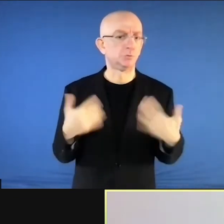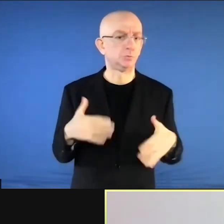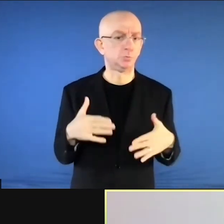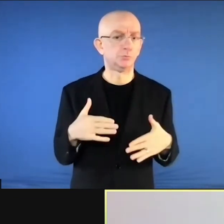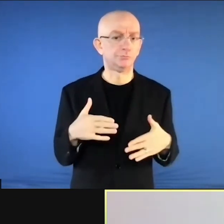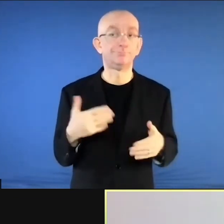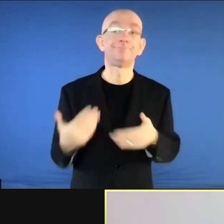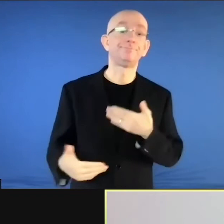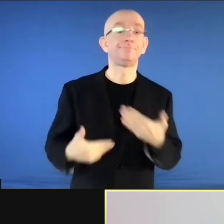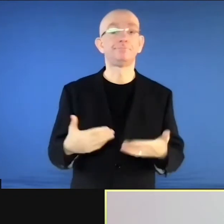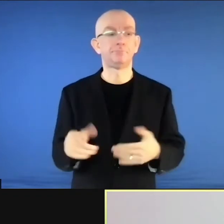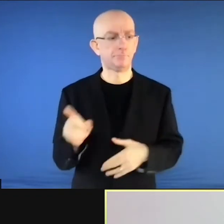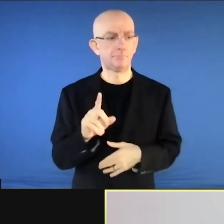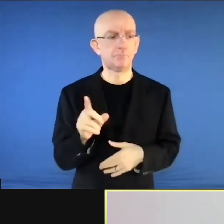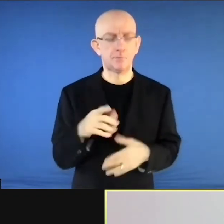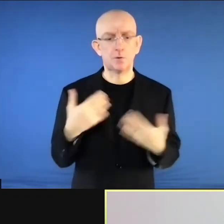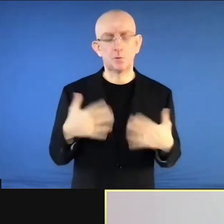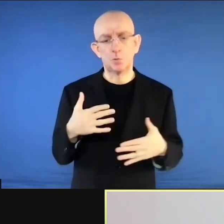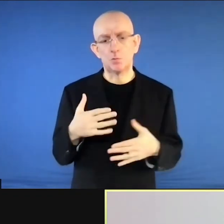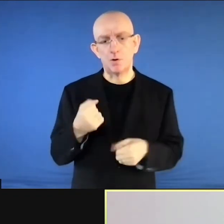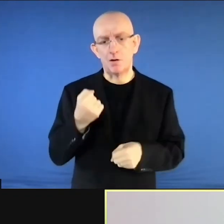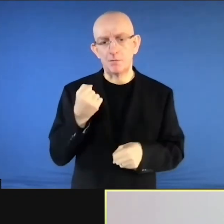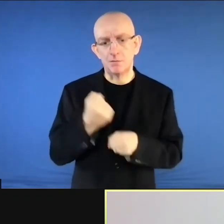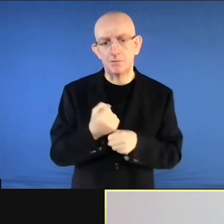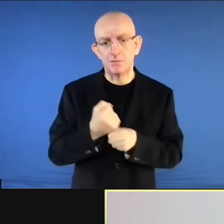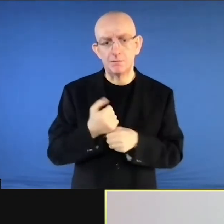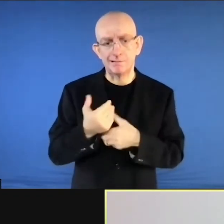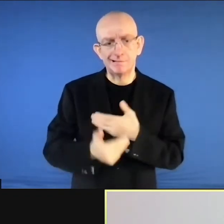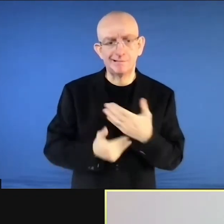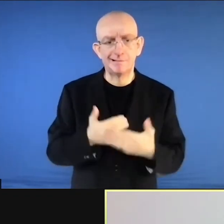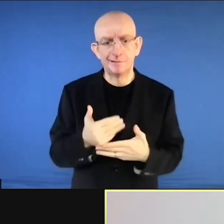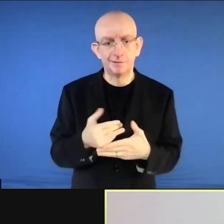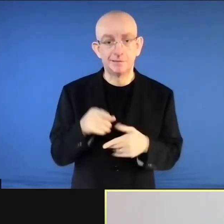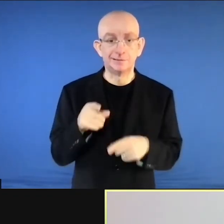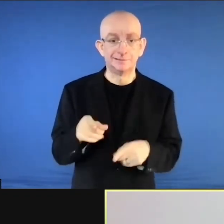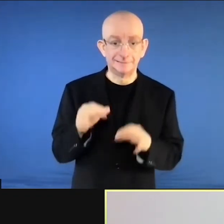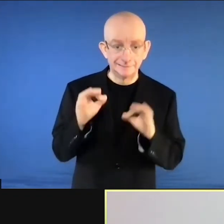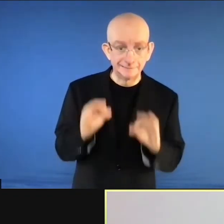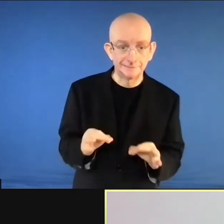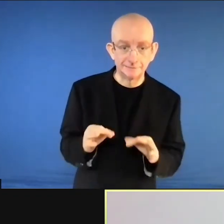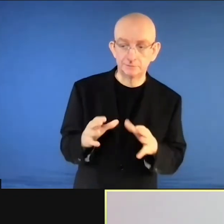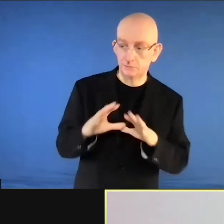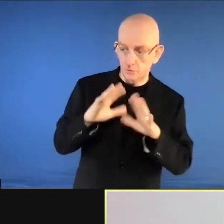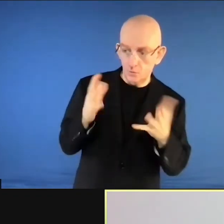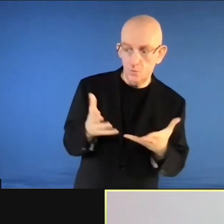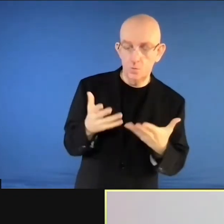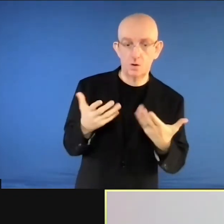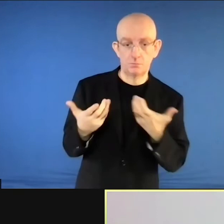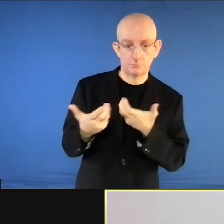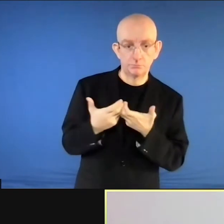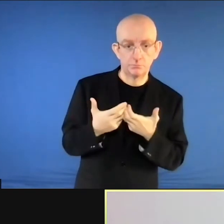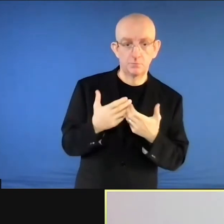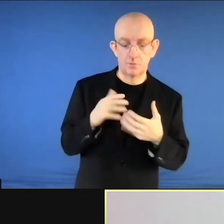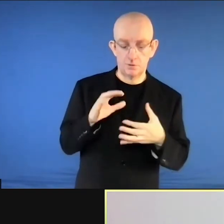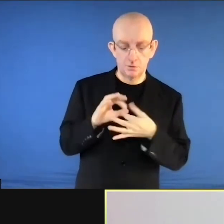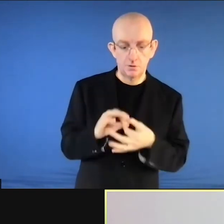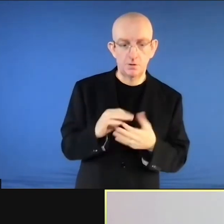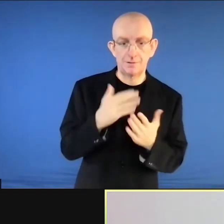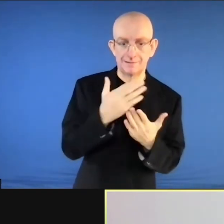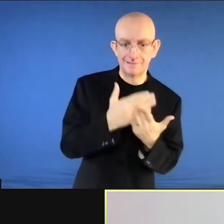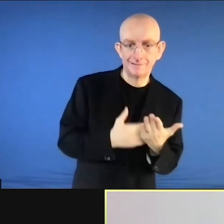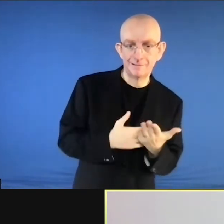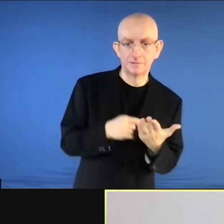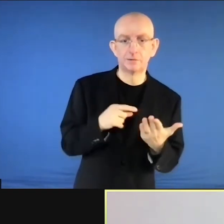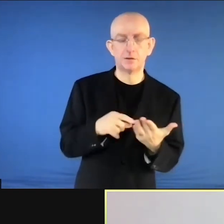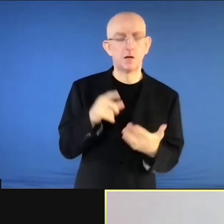ethics. The hardest part was the practical part of putting those ethics on practice. That was the hardest part for